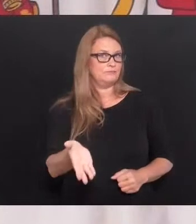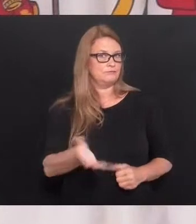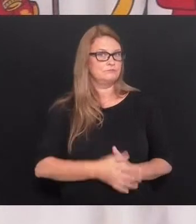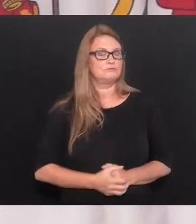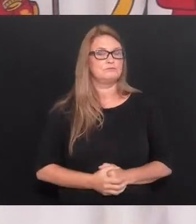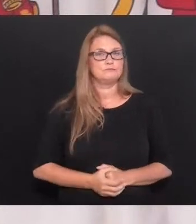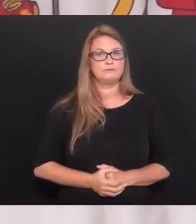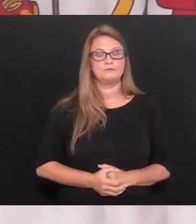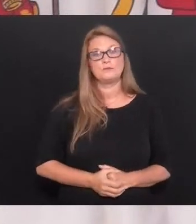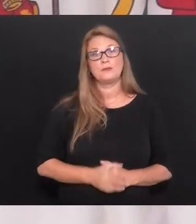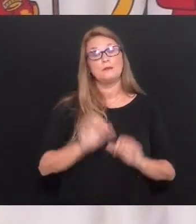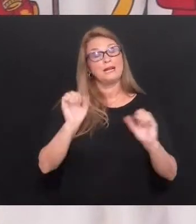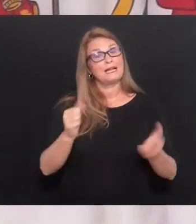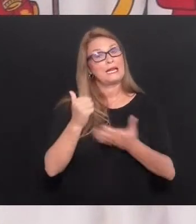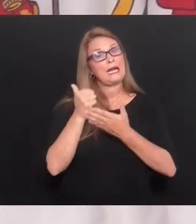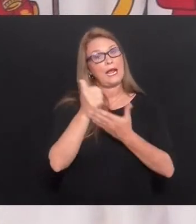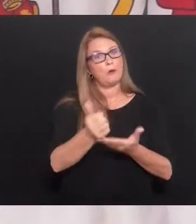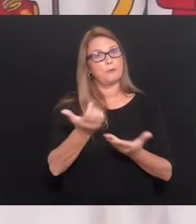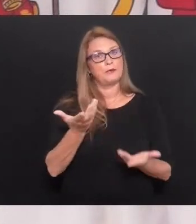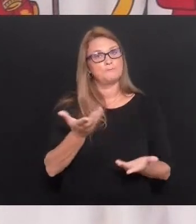But it can help you.